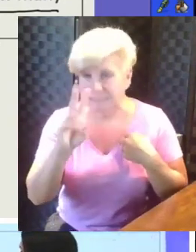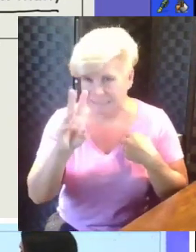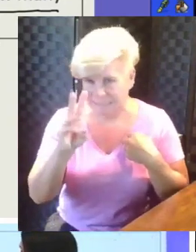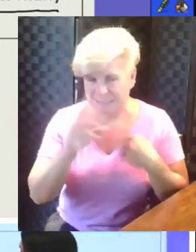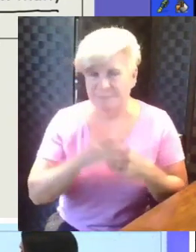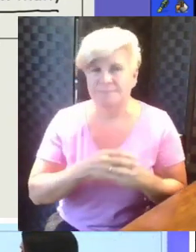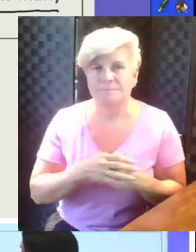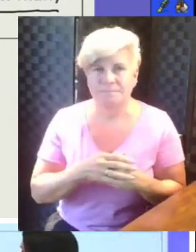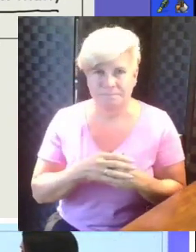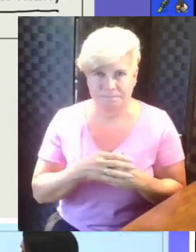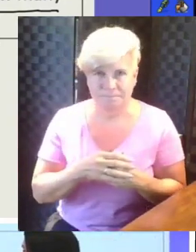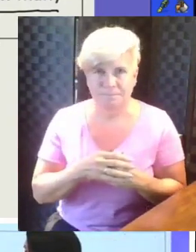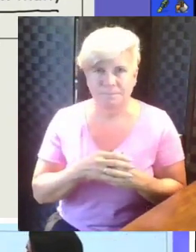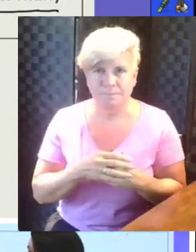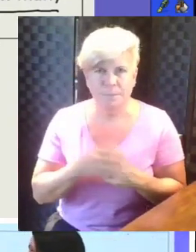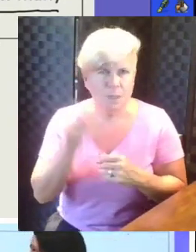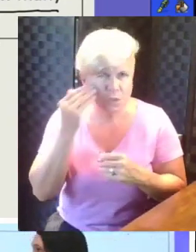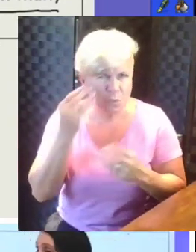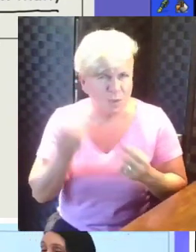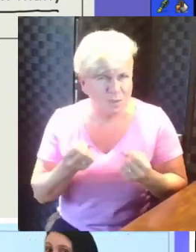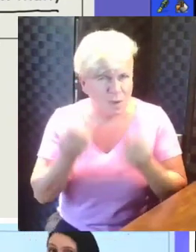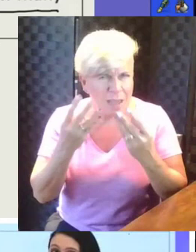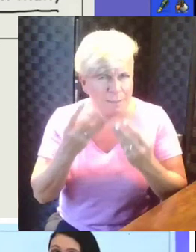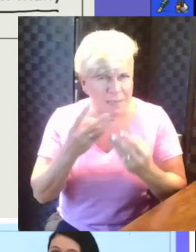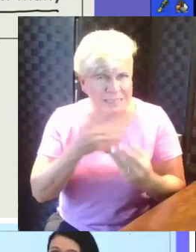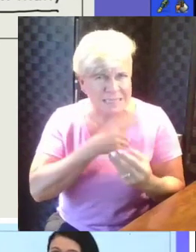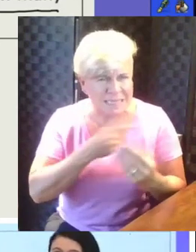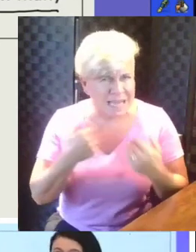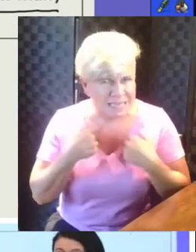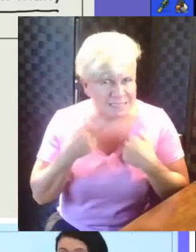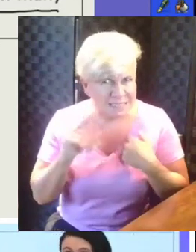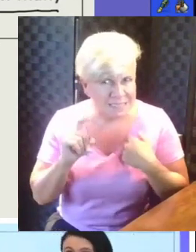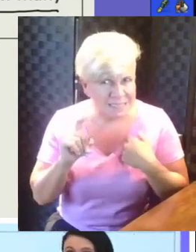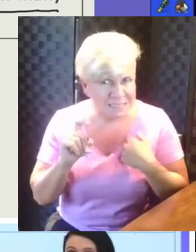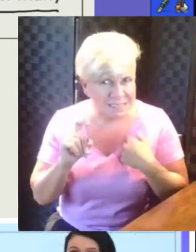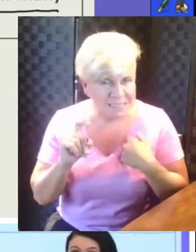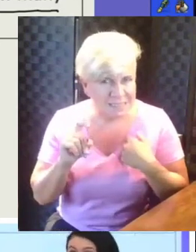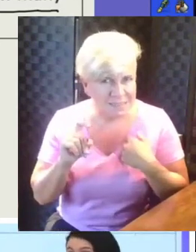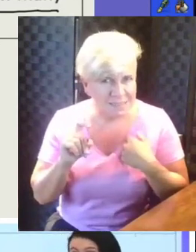26. Do we know how many pipe cleaners Deontay has?